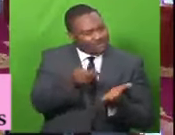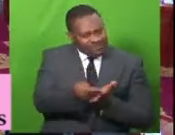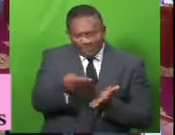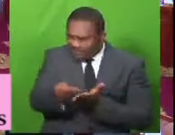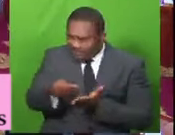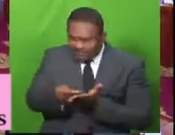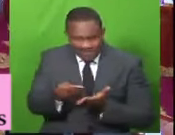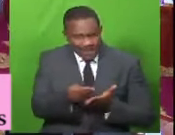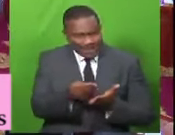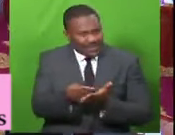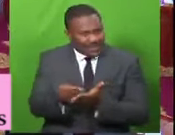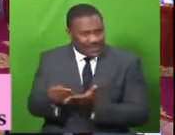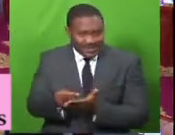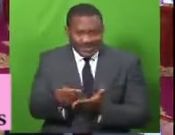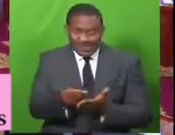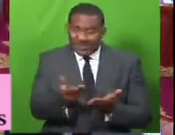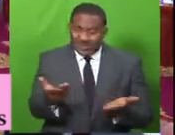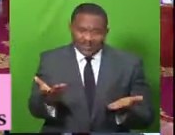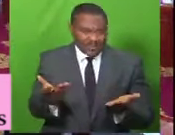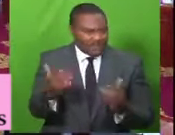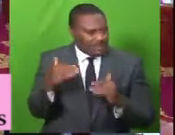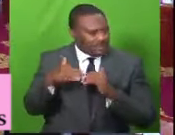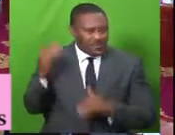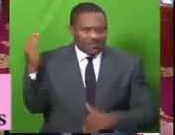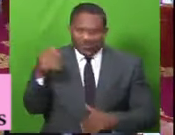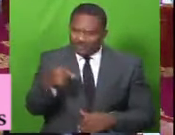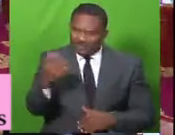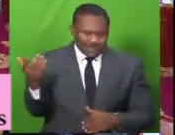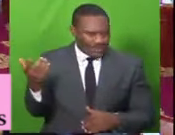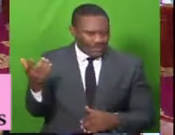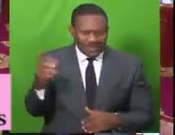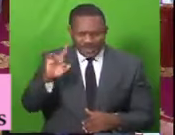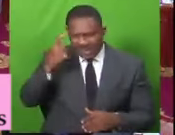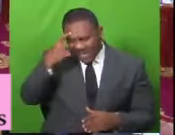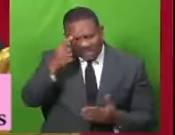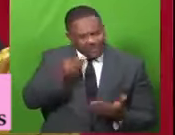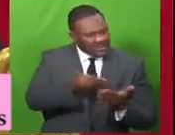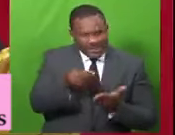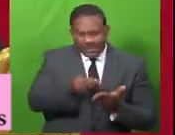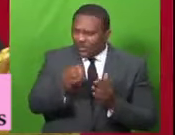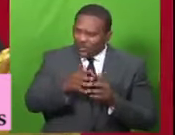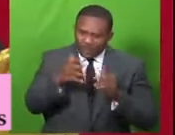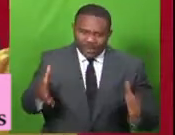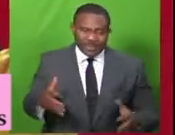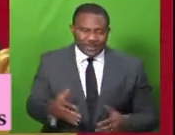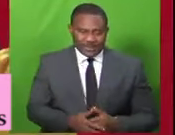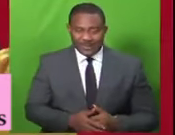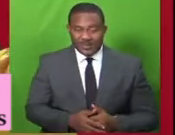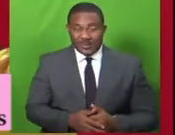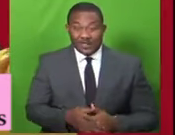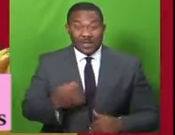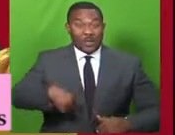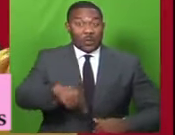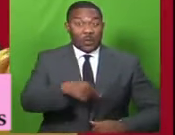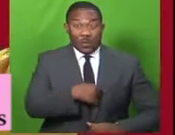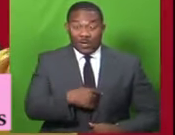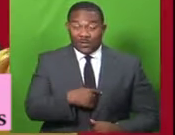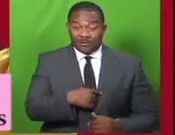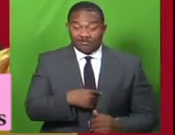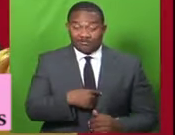financed public expenditure on the overbloated government expenditure. Our position is